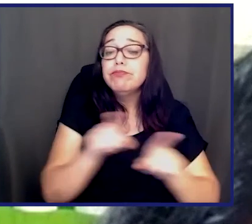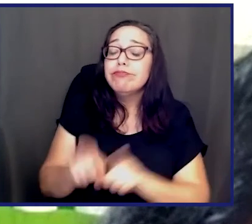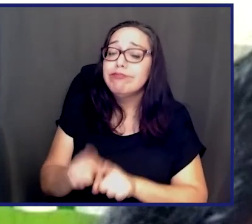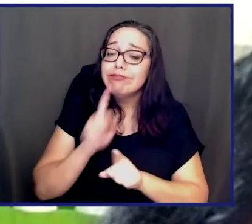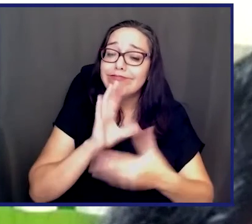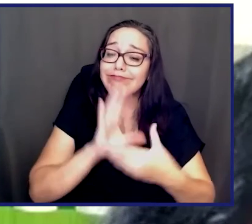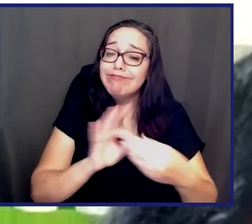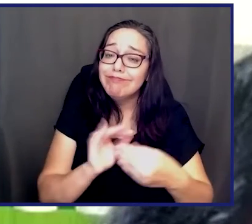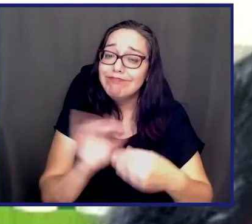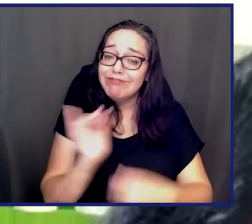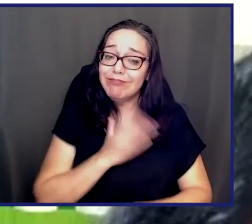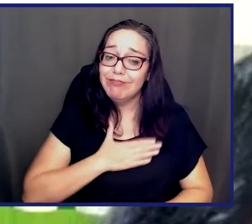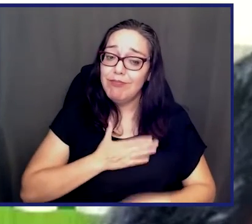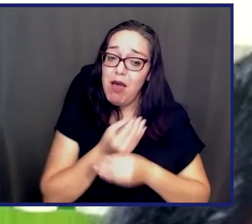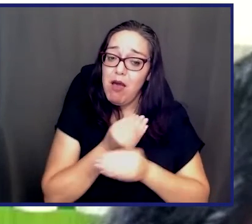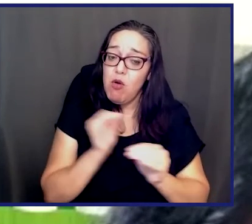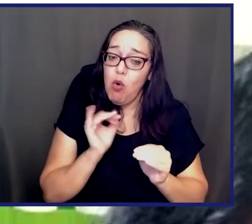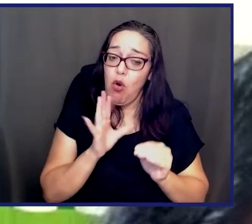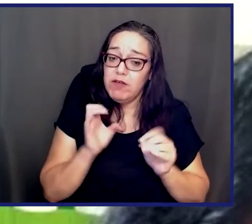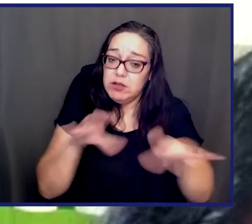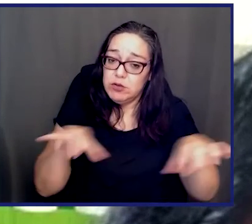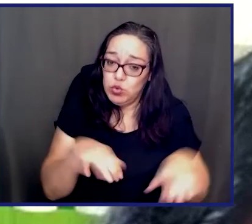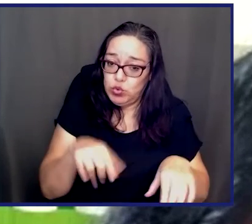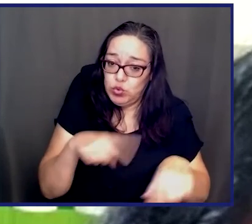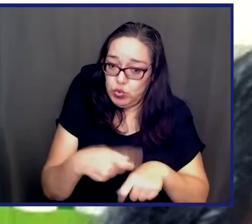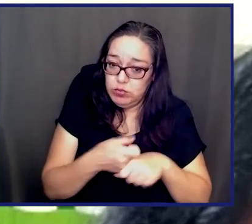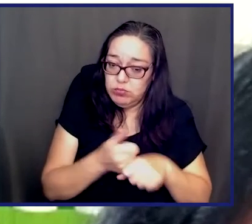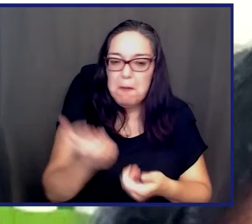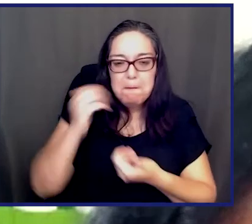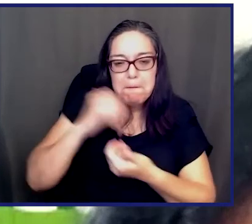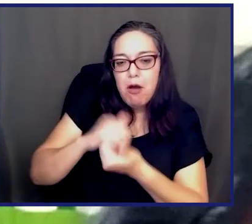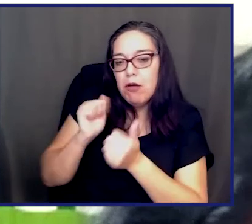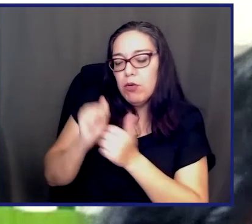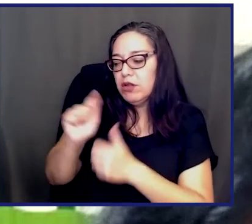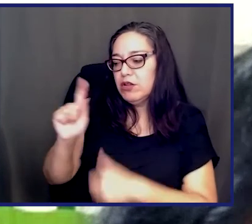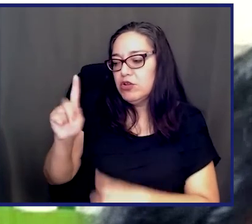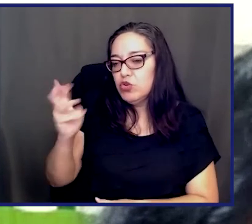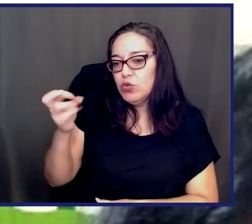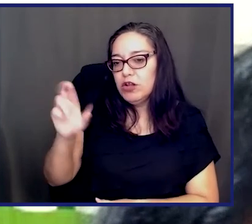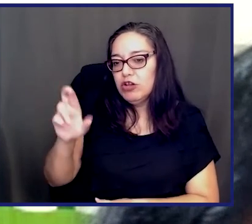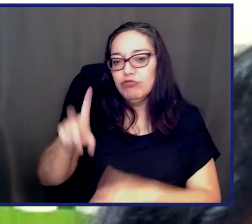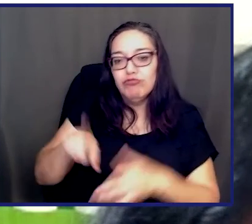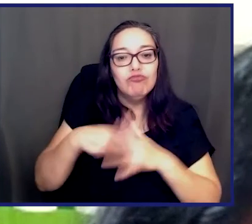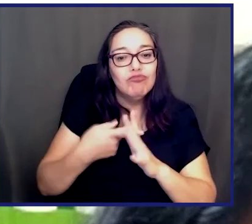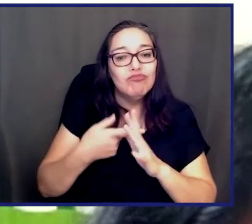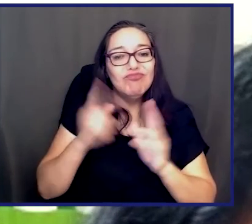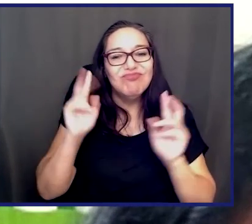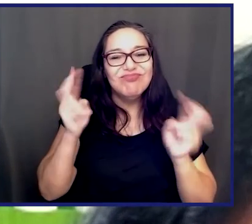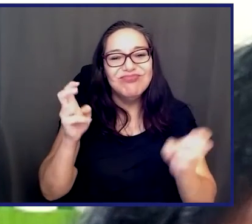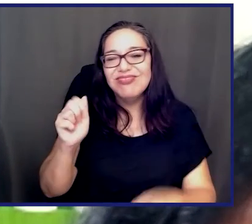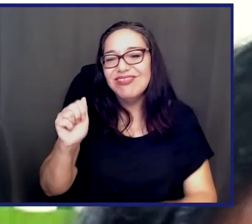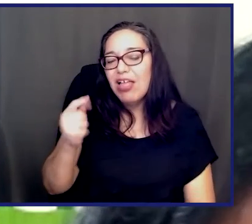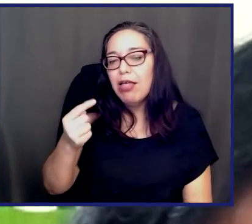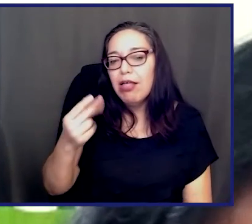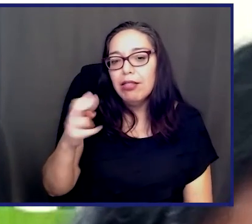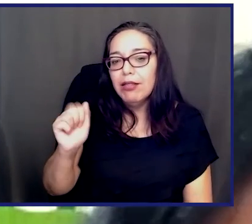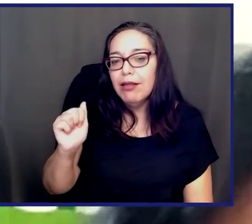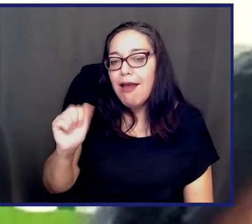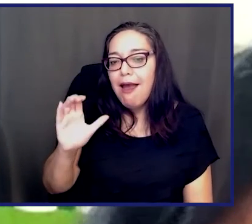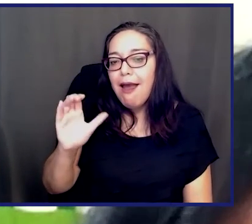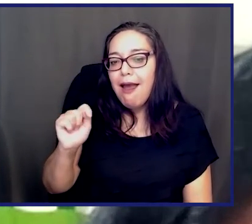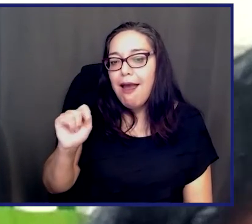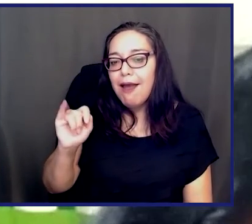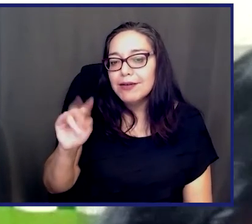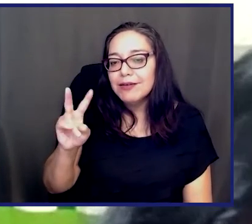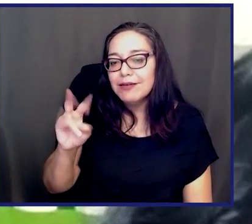done this year in partnership with Twitter. We have launched something called the Activist Checklist, and I